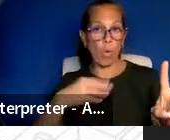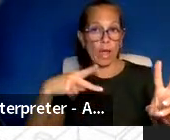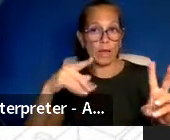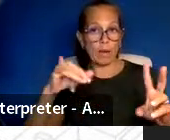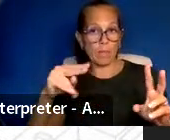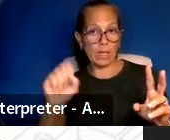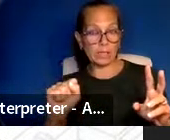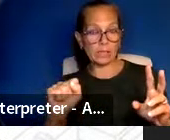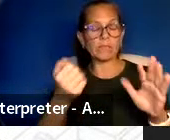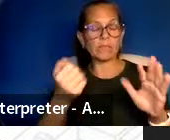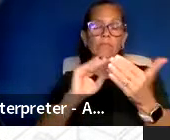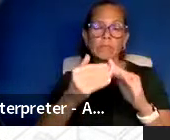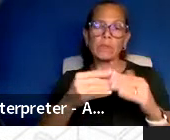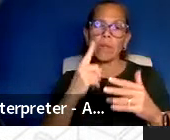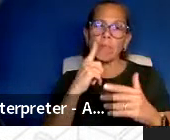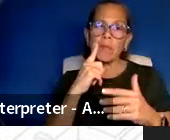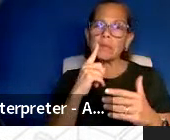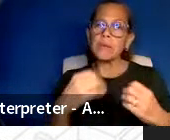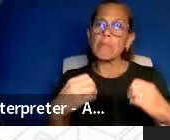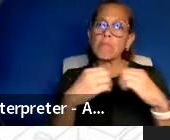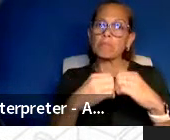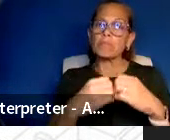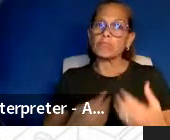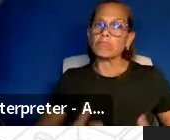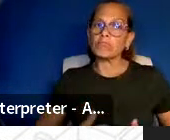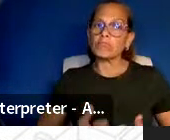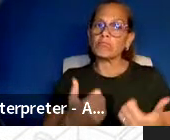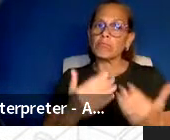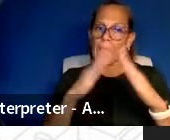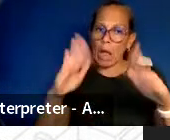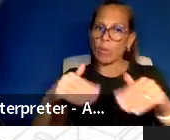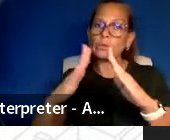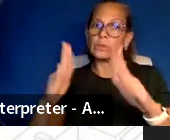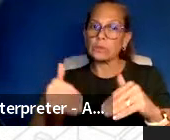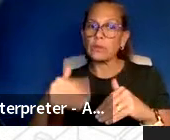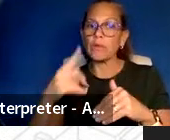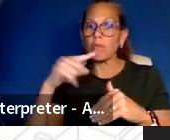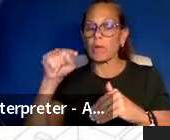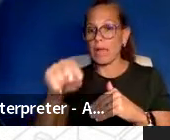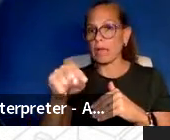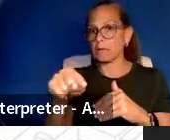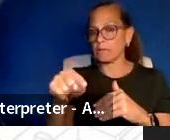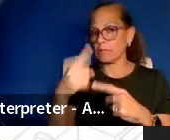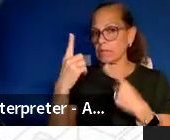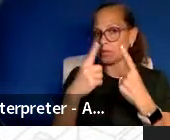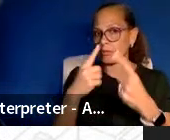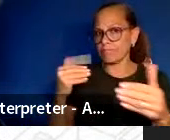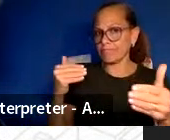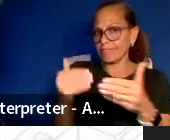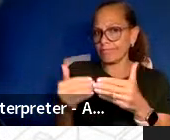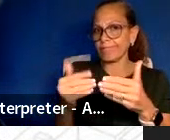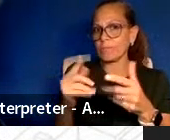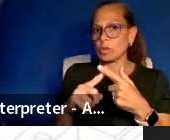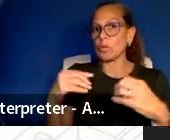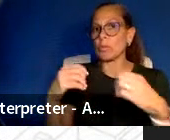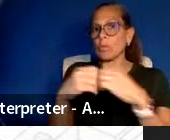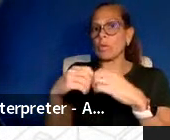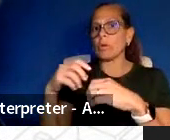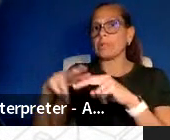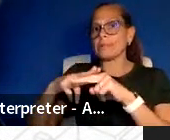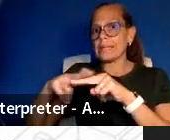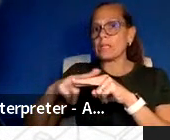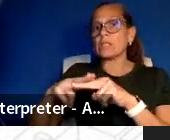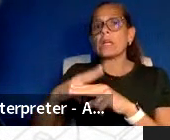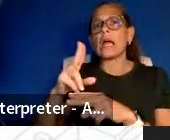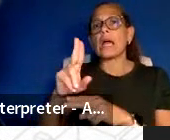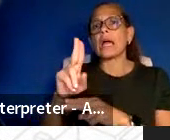city believes that some additional housing is appropriate on this large site, given its proximity to additional station access at Unionport